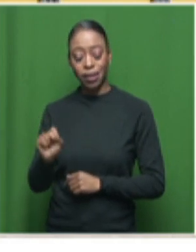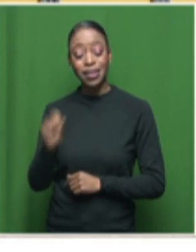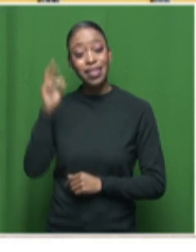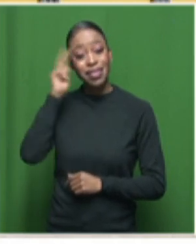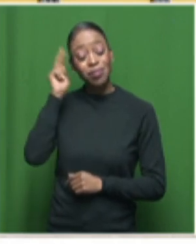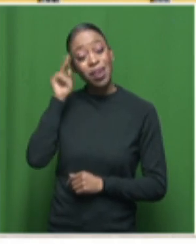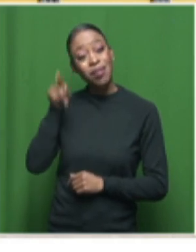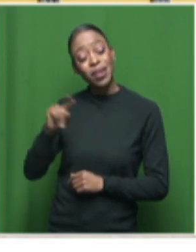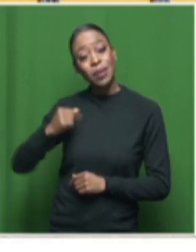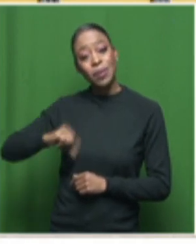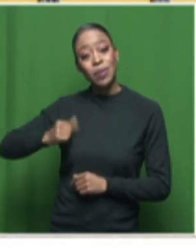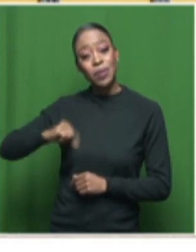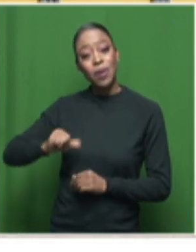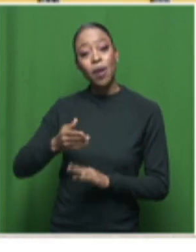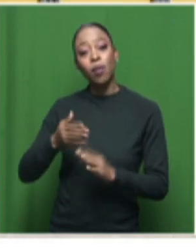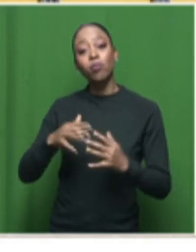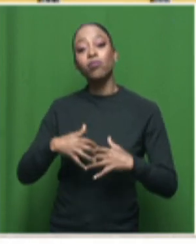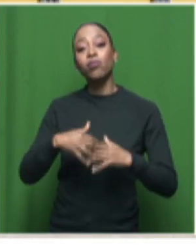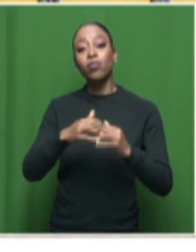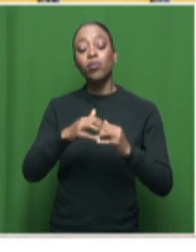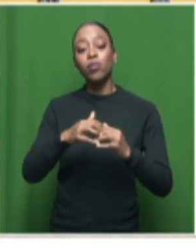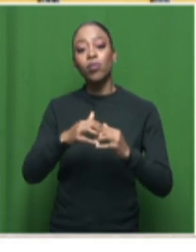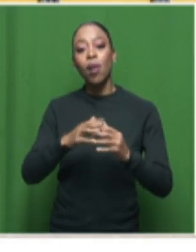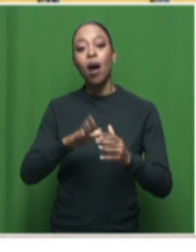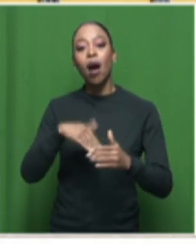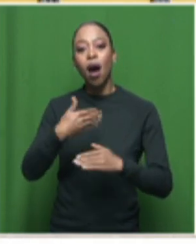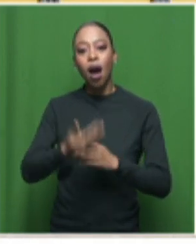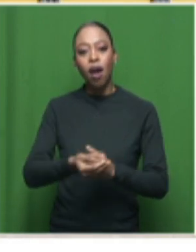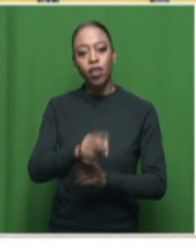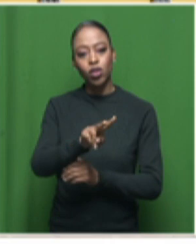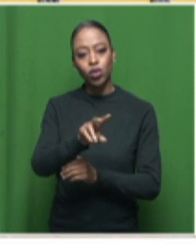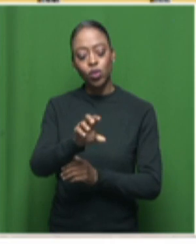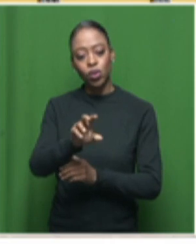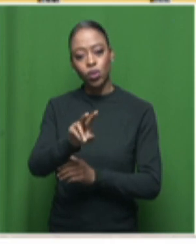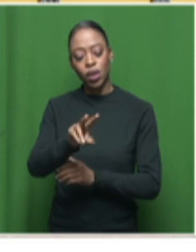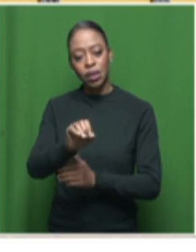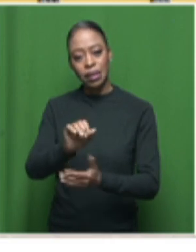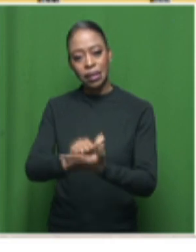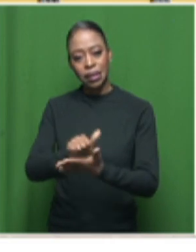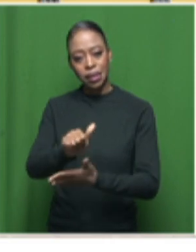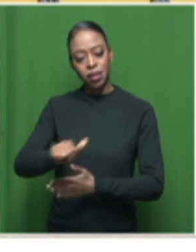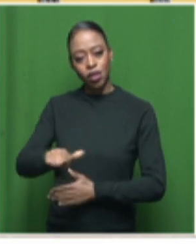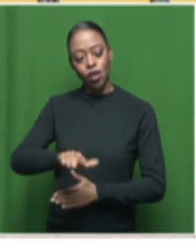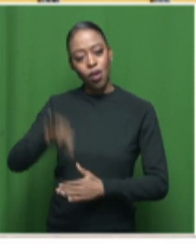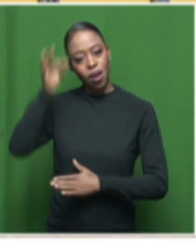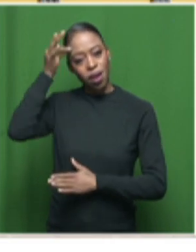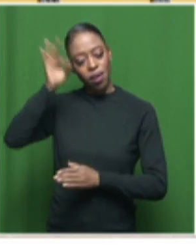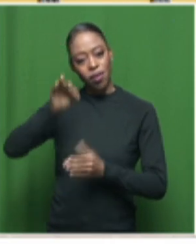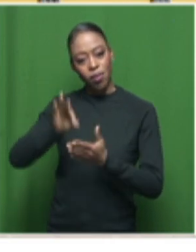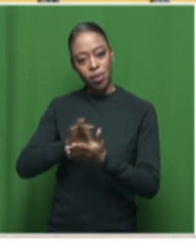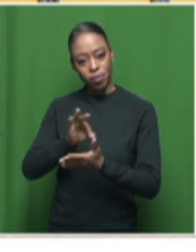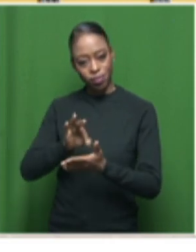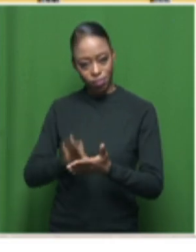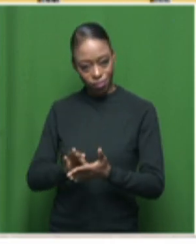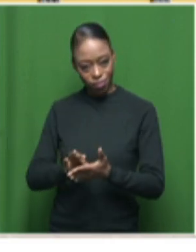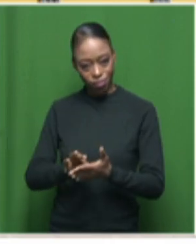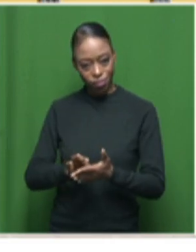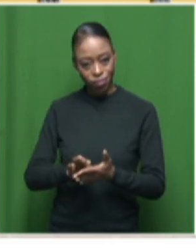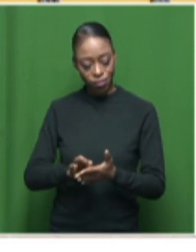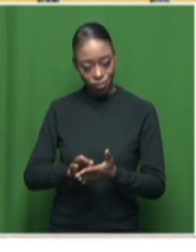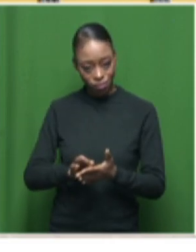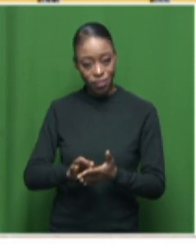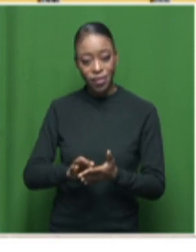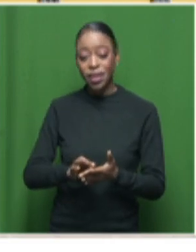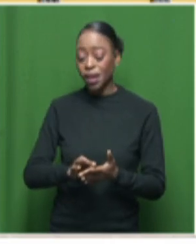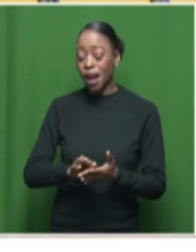Chabane Municipality. It was established after the 2016 local government elections, following a